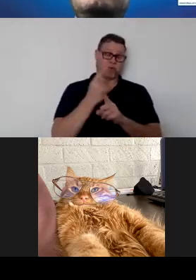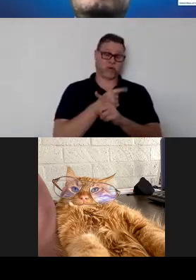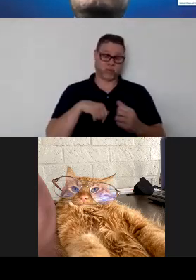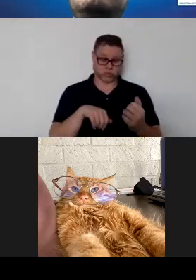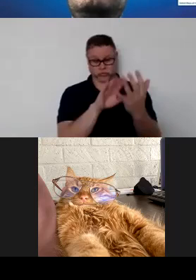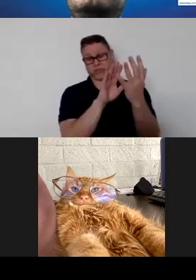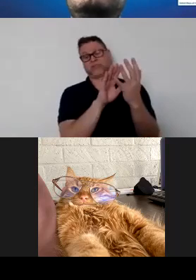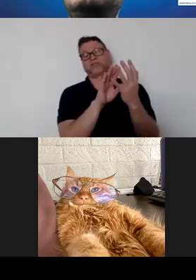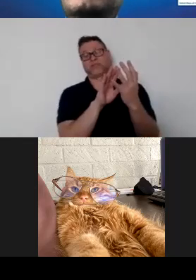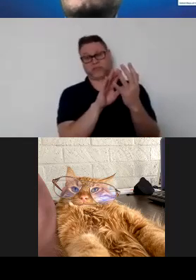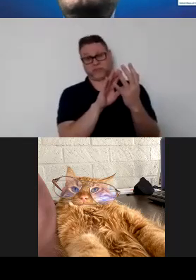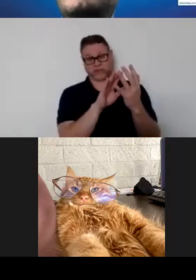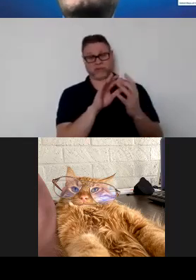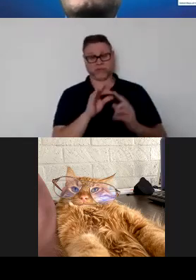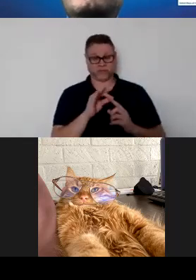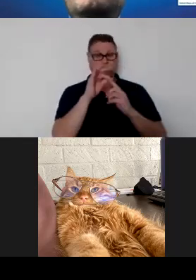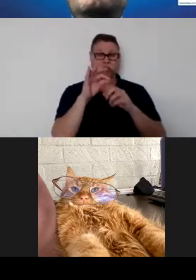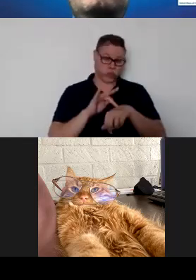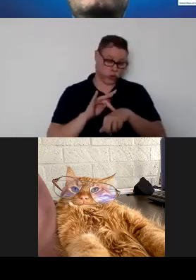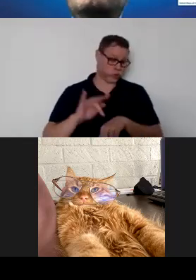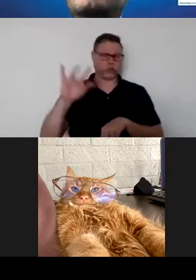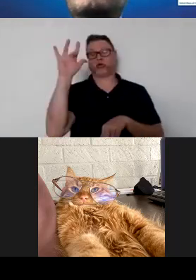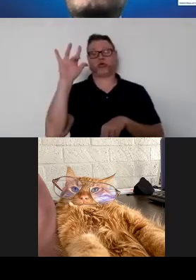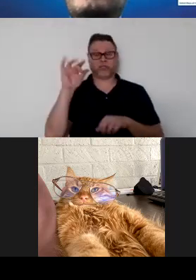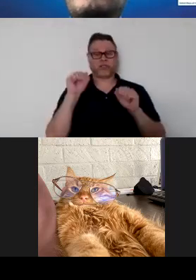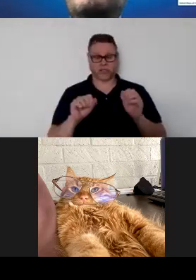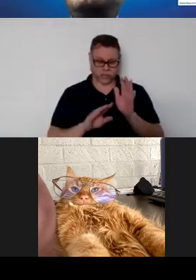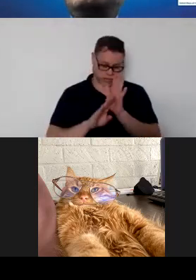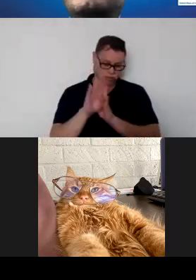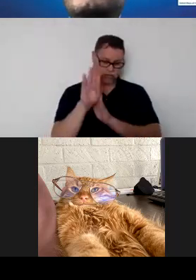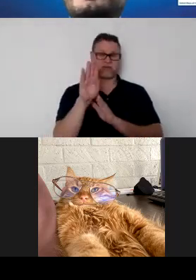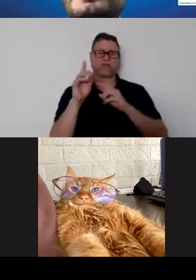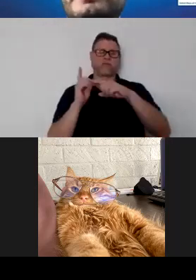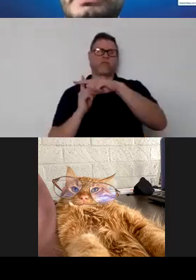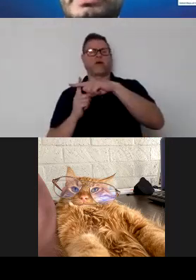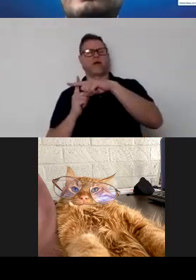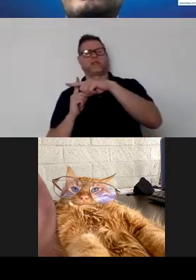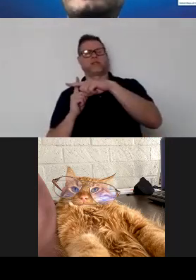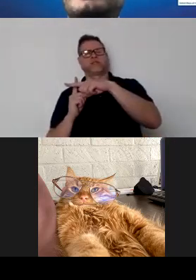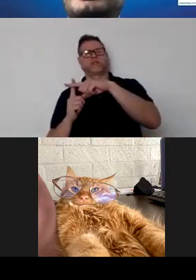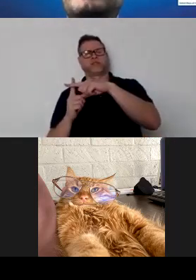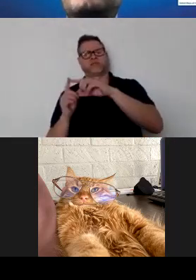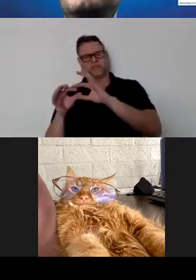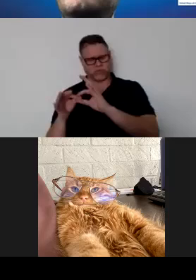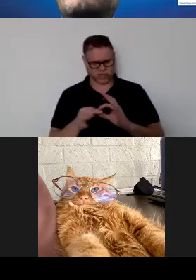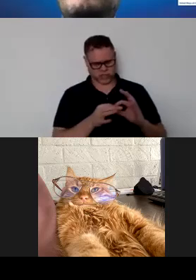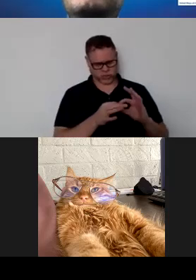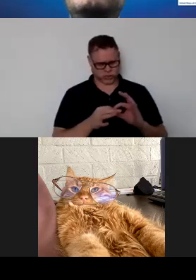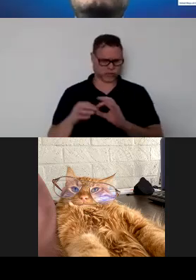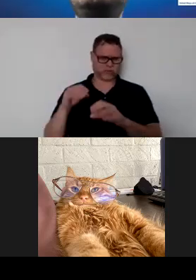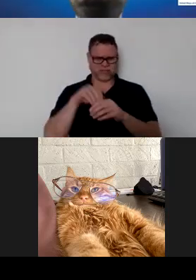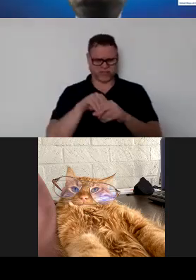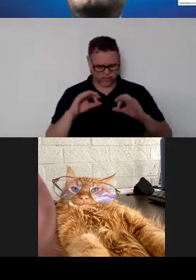right, especially early on, we know that they can develop positive relationships within their